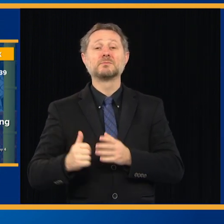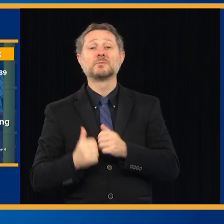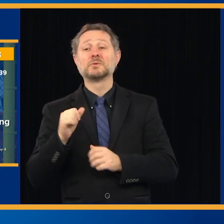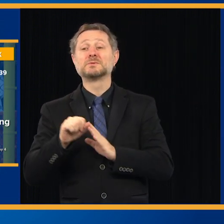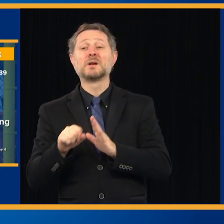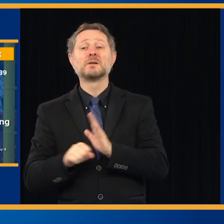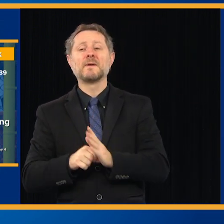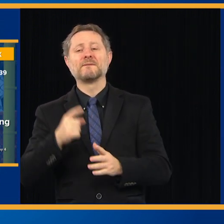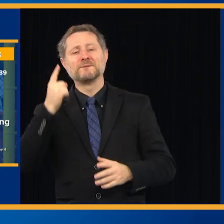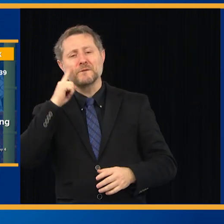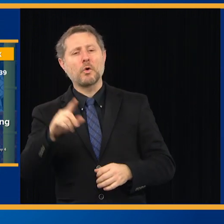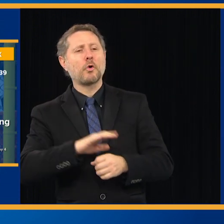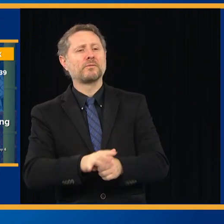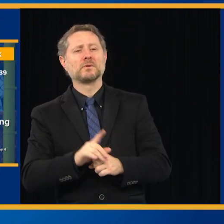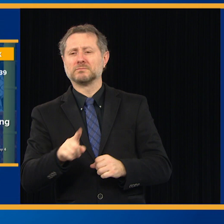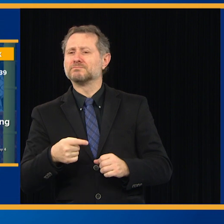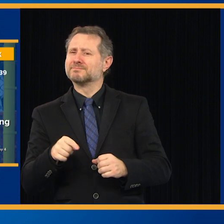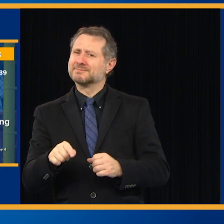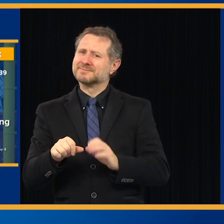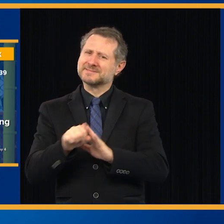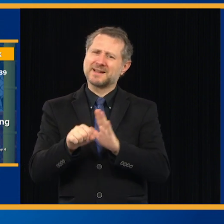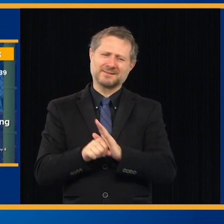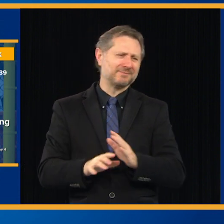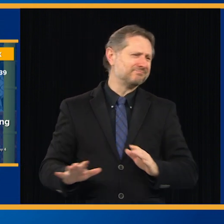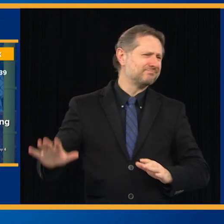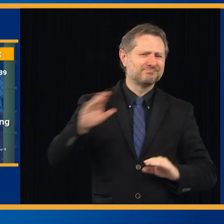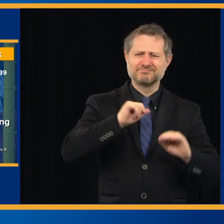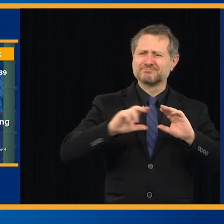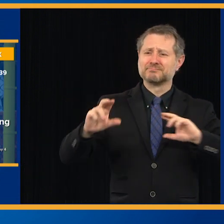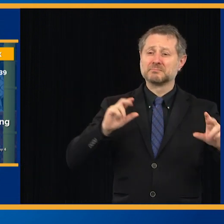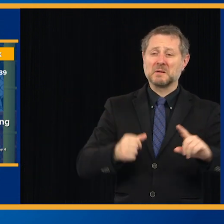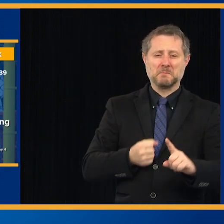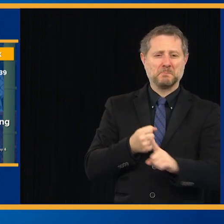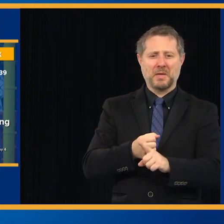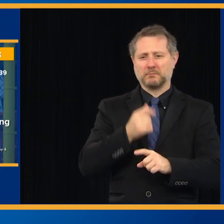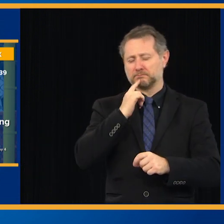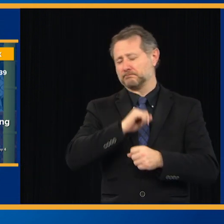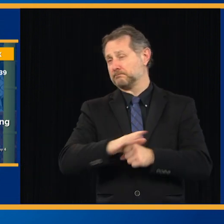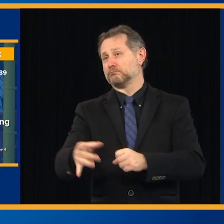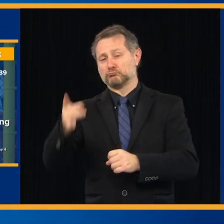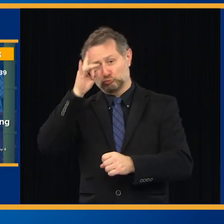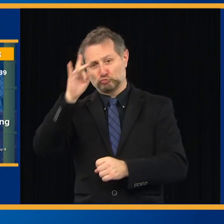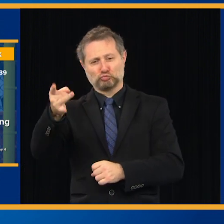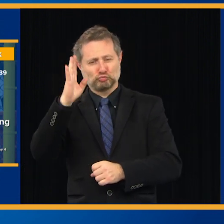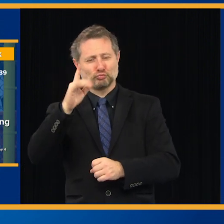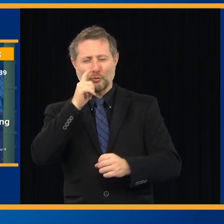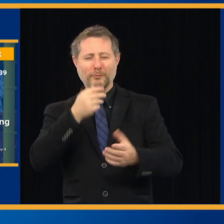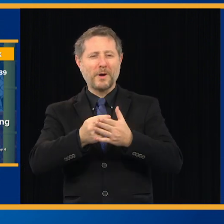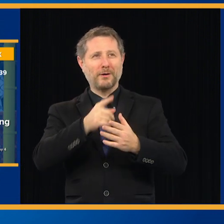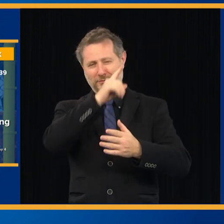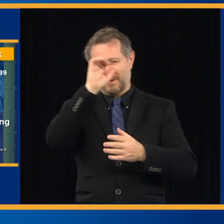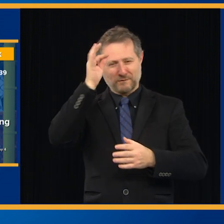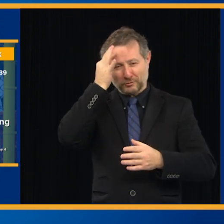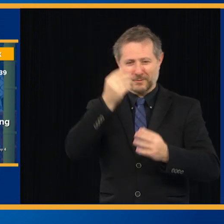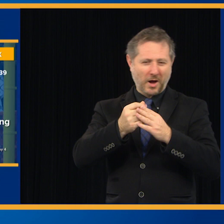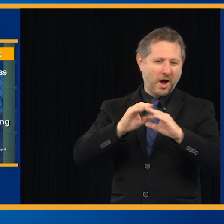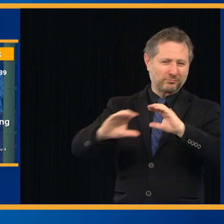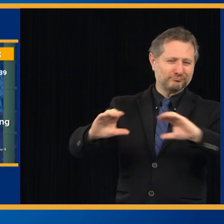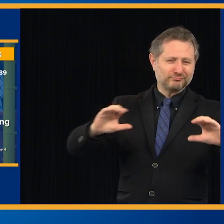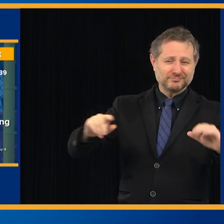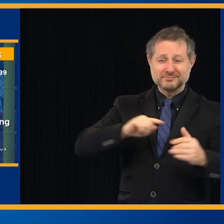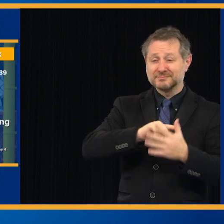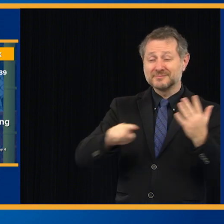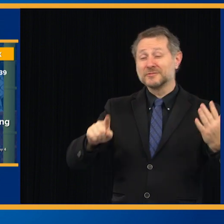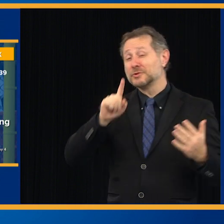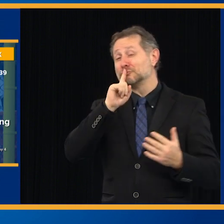was to compensate for what happened during the COVID virus. They just played politics,